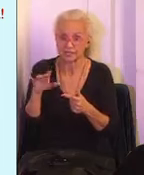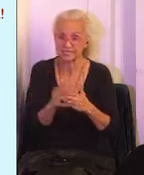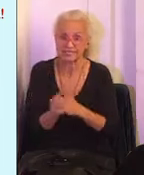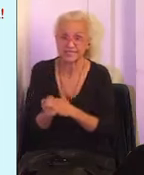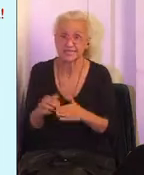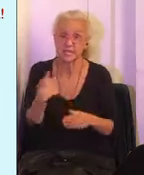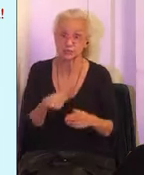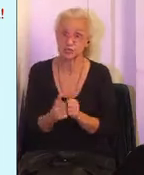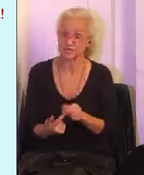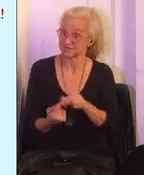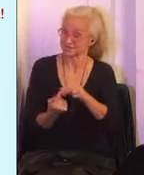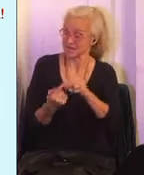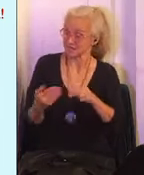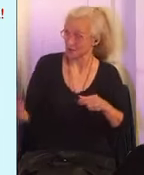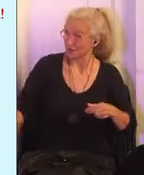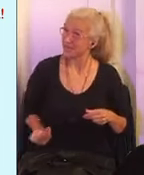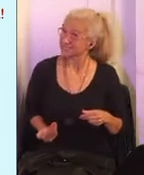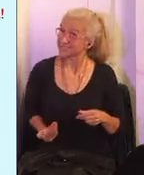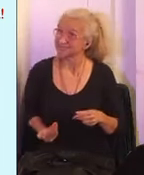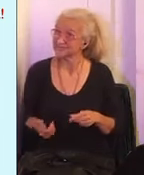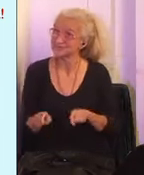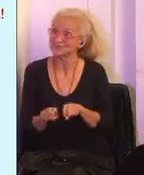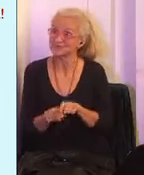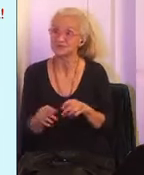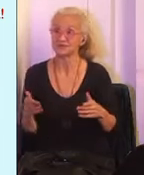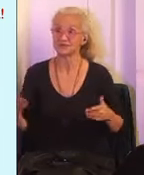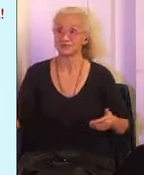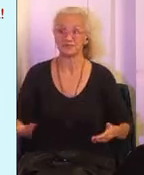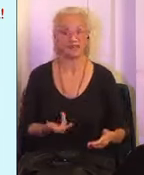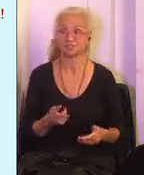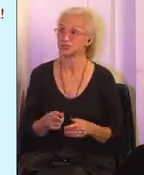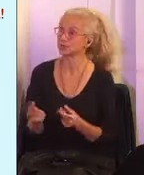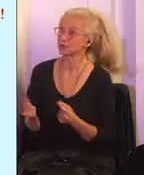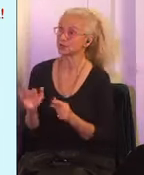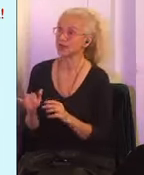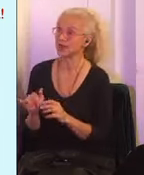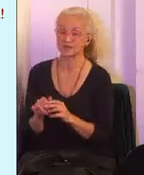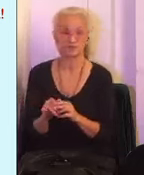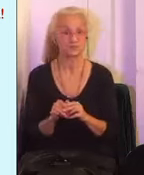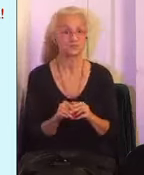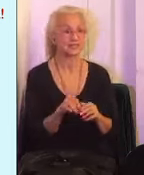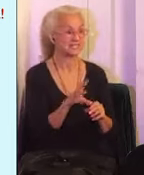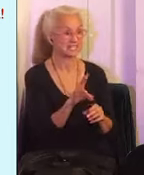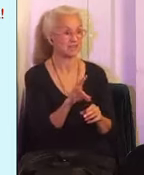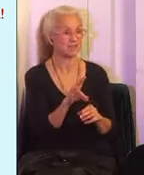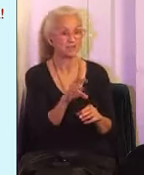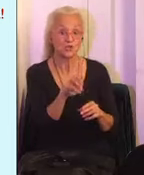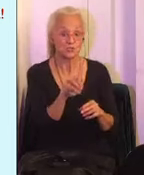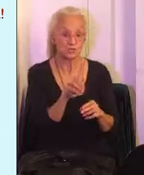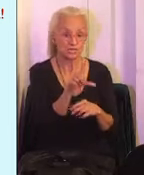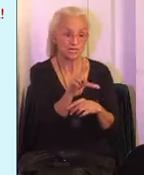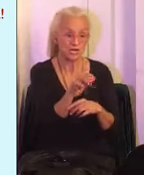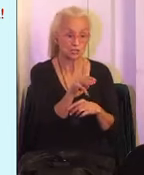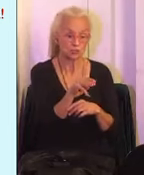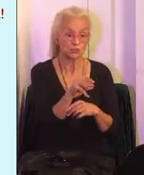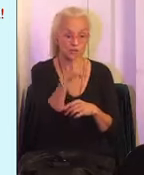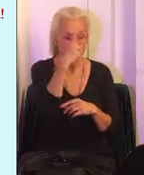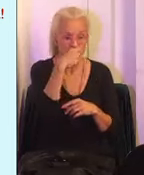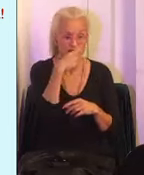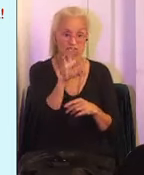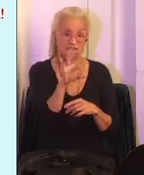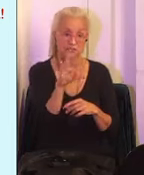guests as well. So we invite you to do that 7:30. It's on Zoom and on